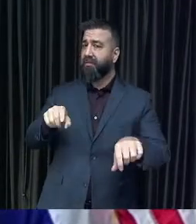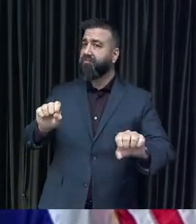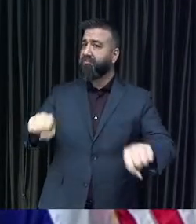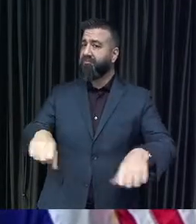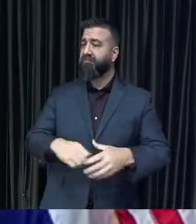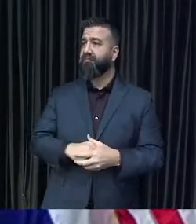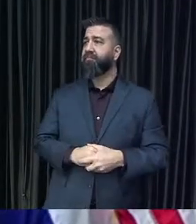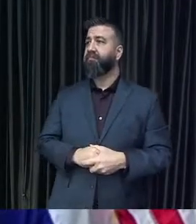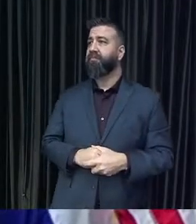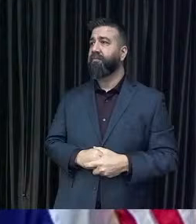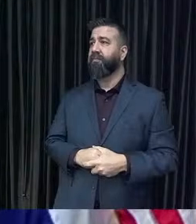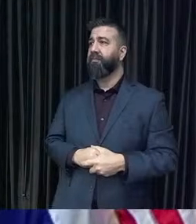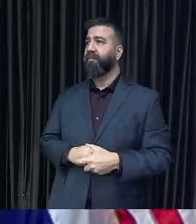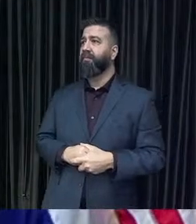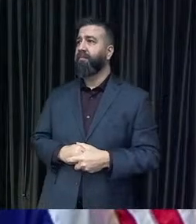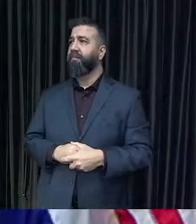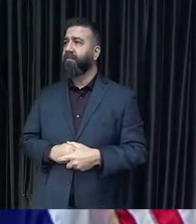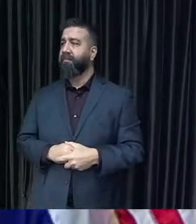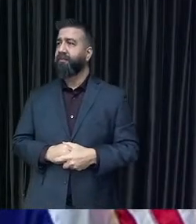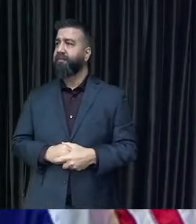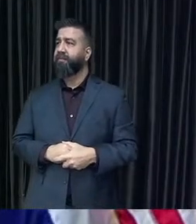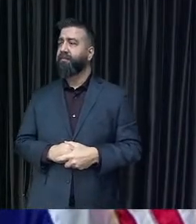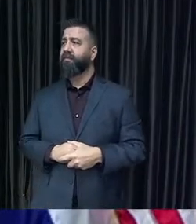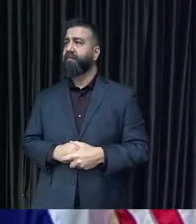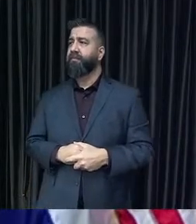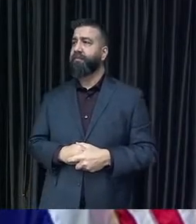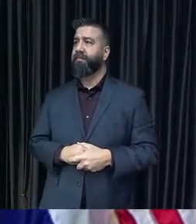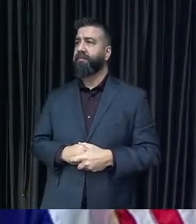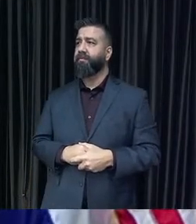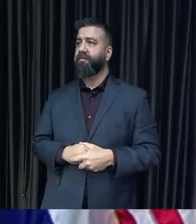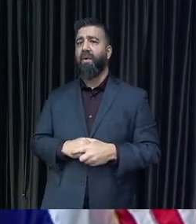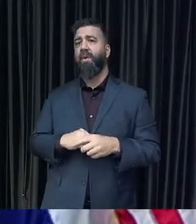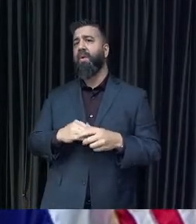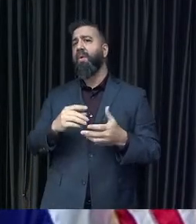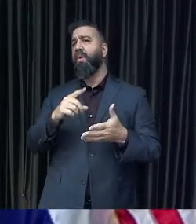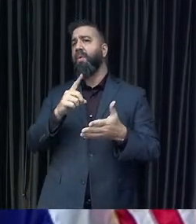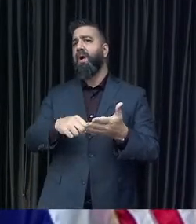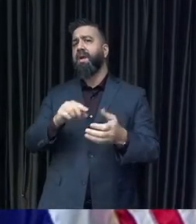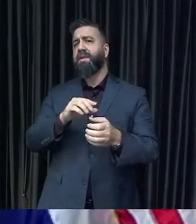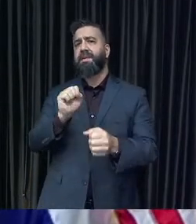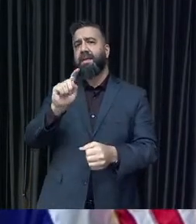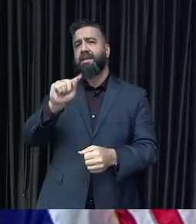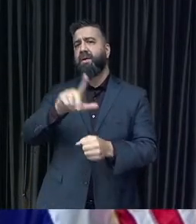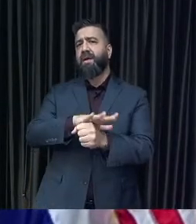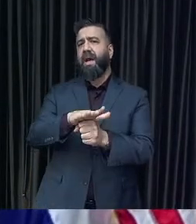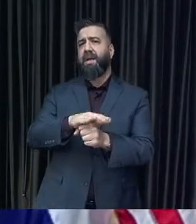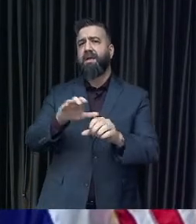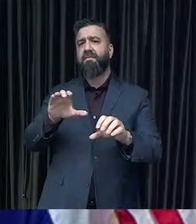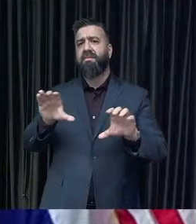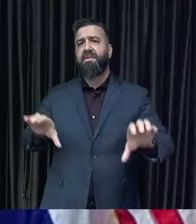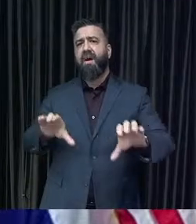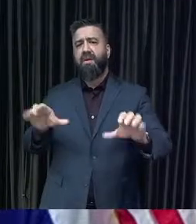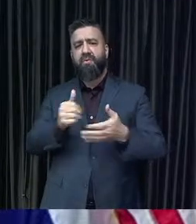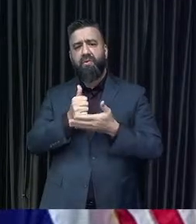Here's a question, Dr. Page. What has the county done and what can it do financially to help restaurants and other small businesses?